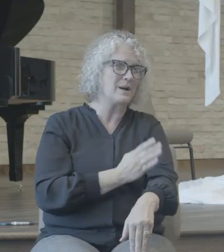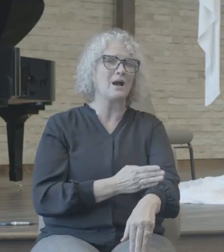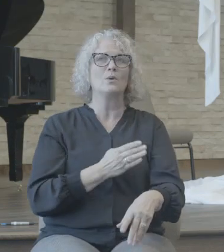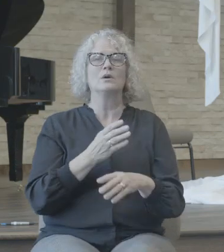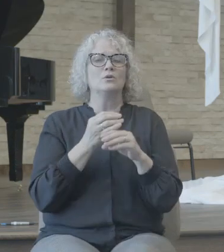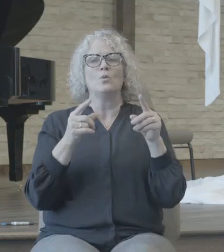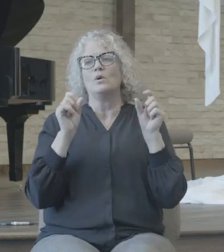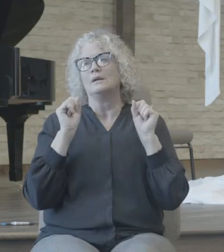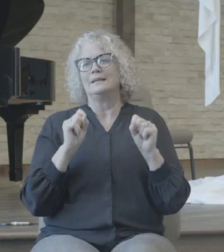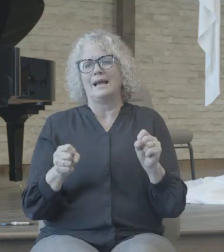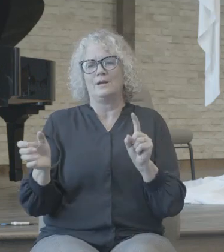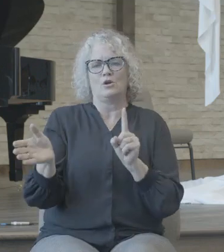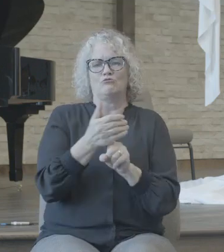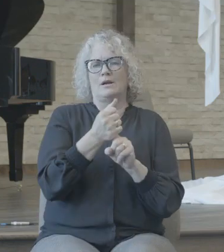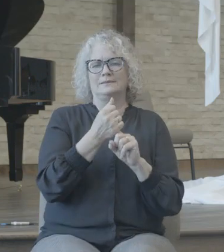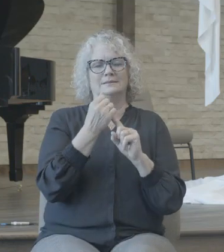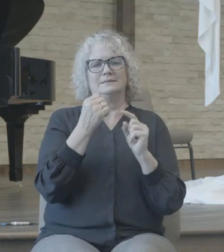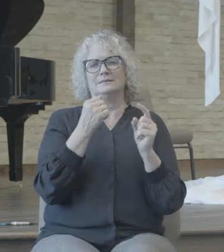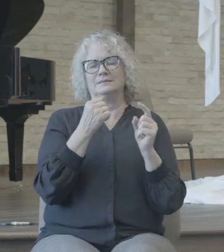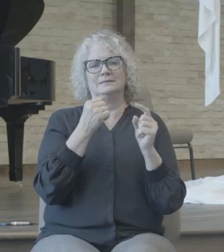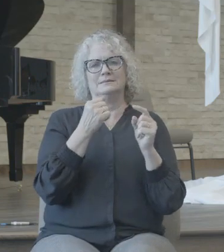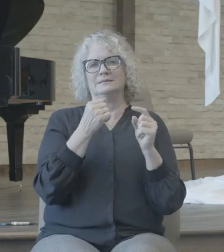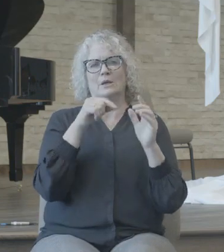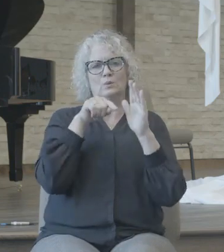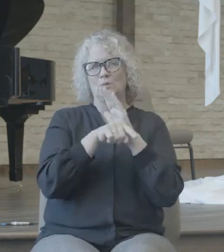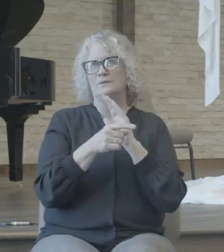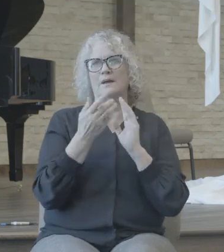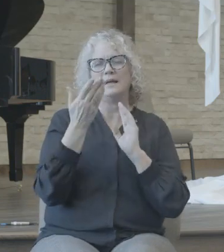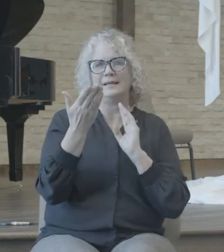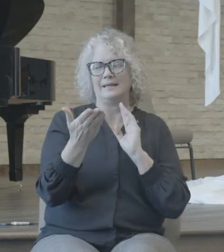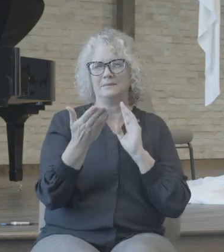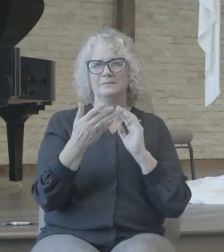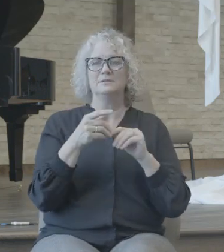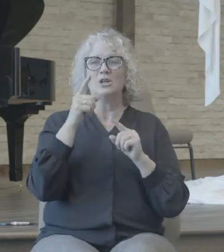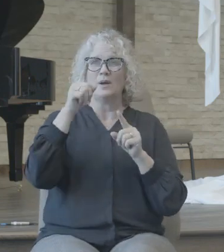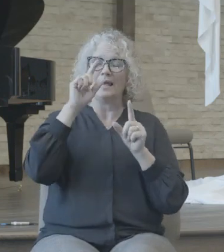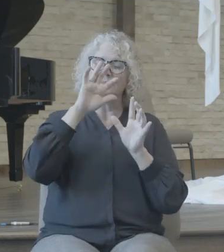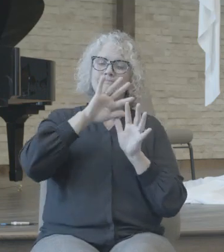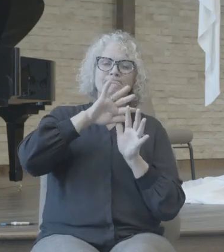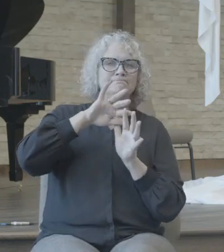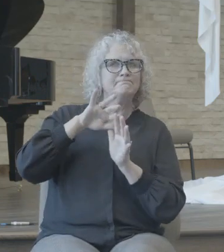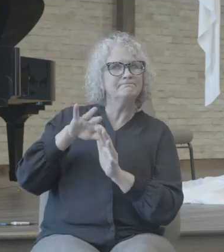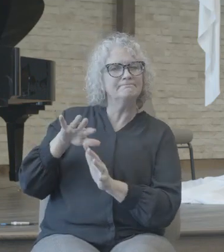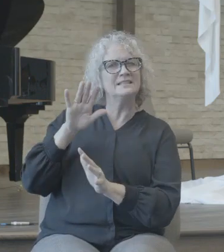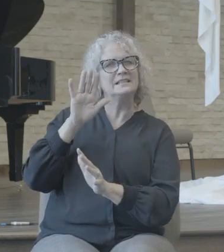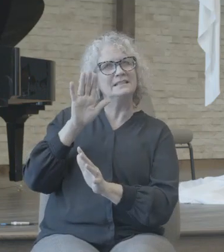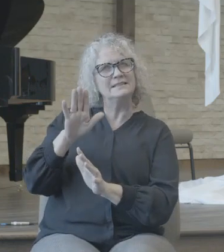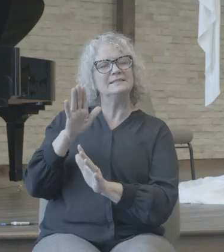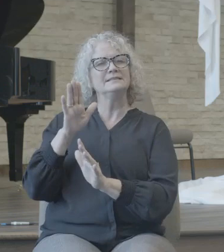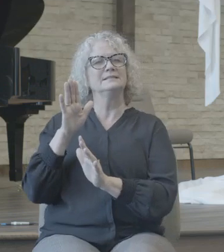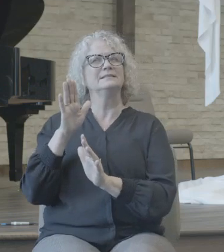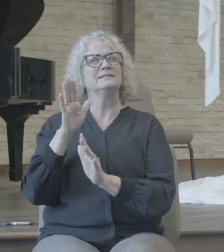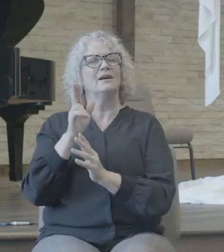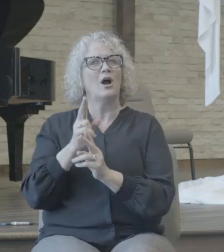him. So he had to set that aside. Even though it still belonged to him, he set it aside for a while.